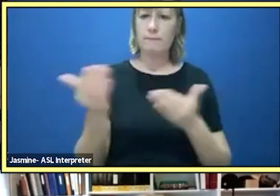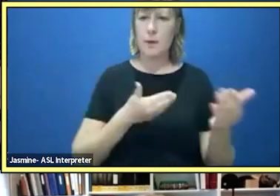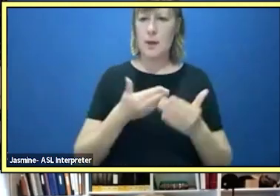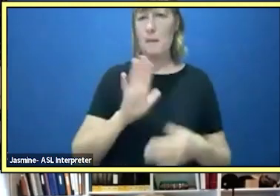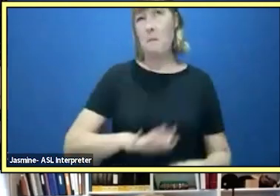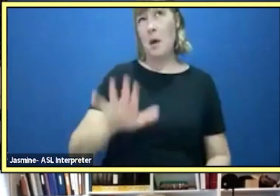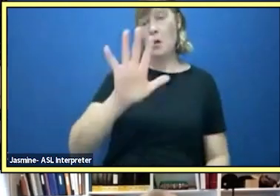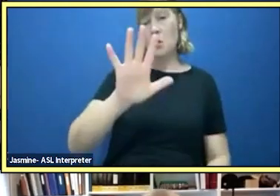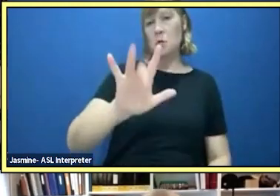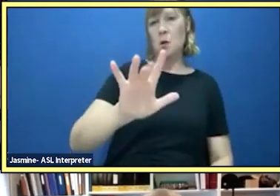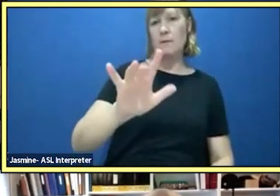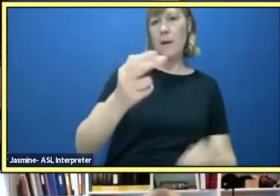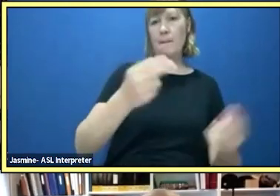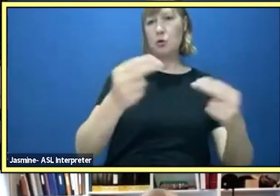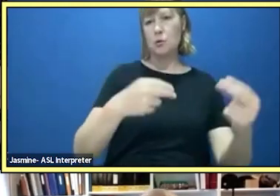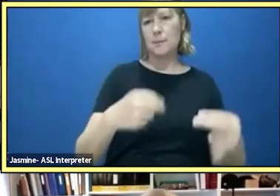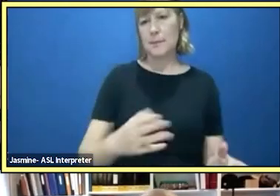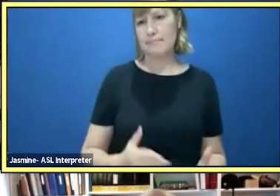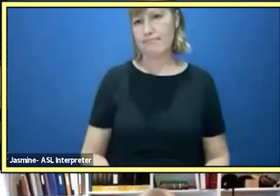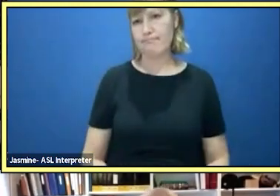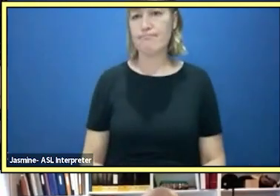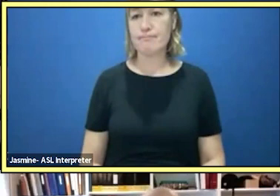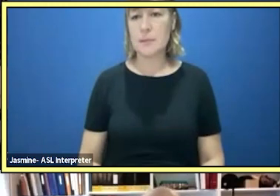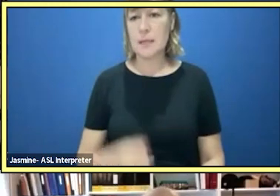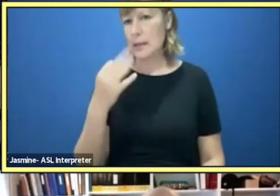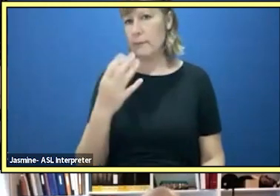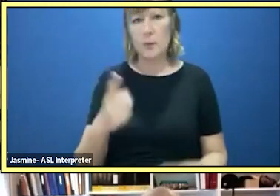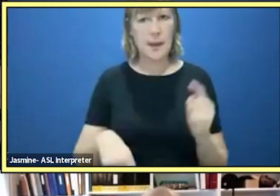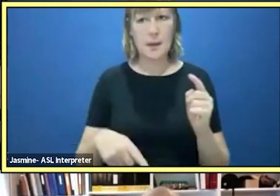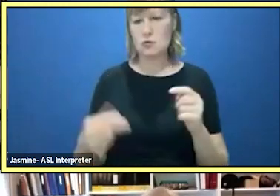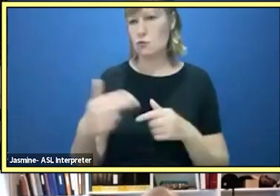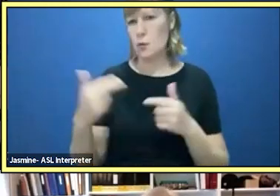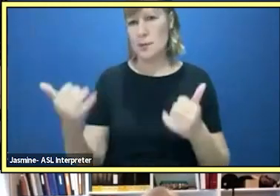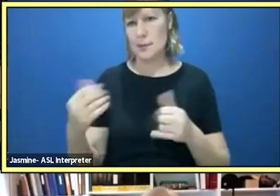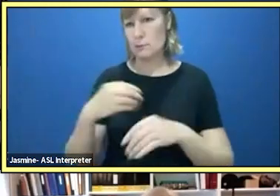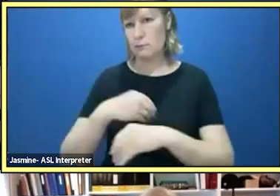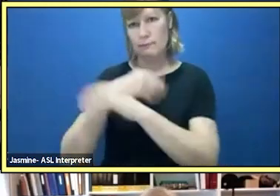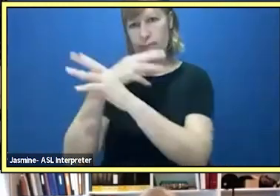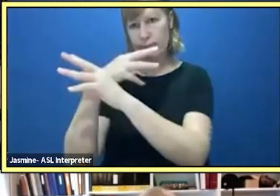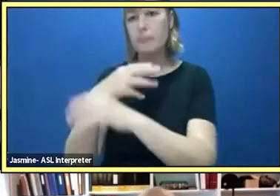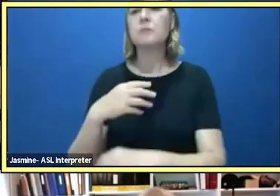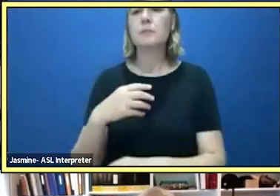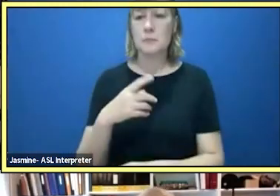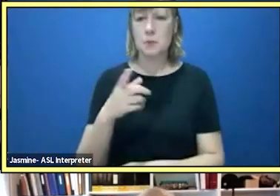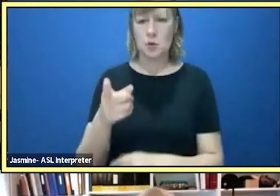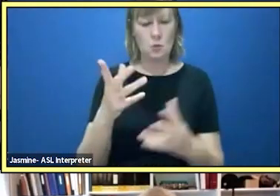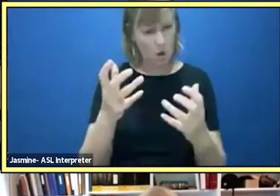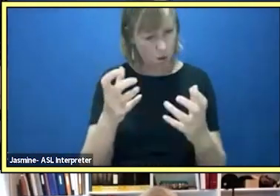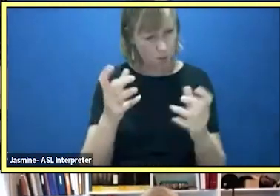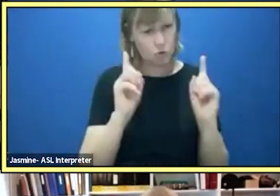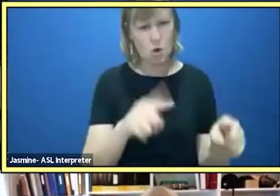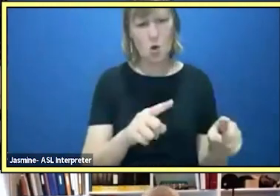So again, it's really for folks who weren't able to participate in this meeting, but really want to, and in person is a better option for them.